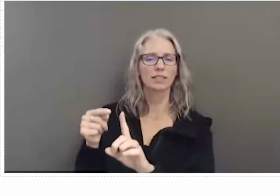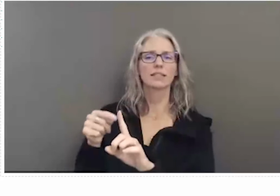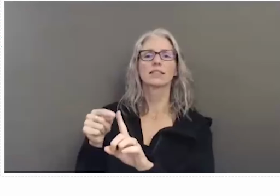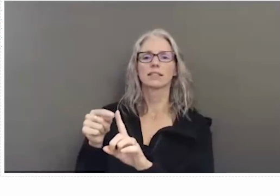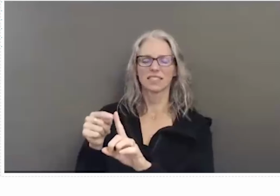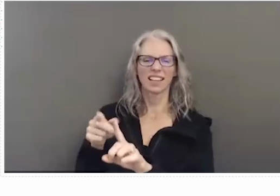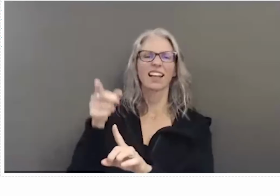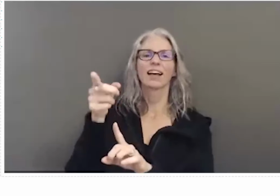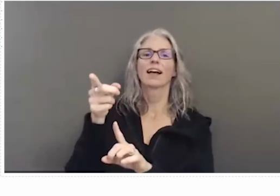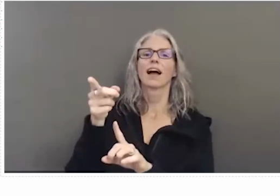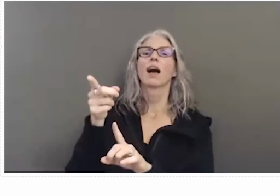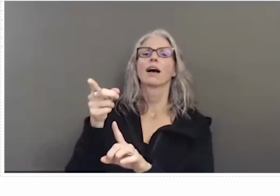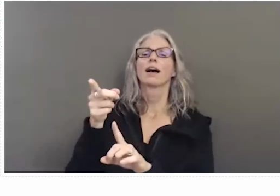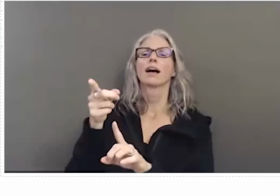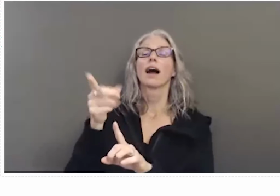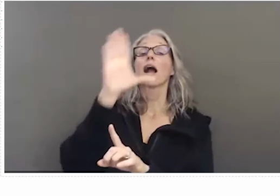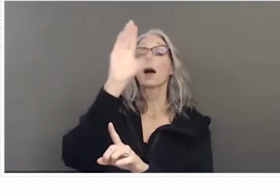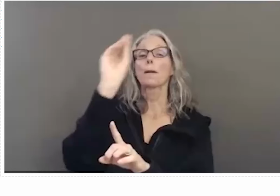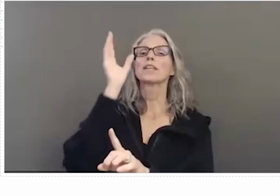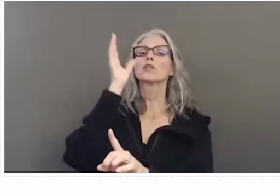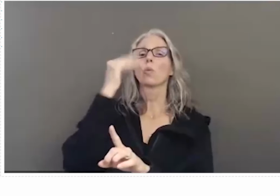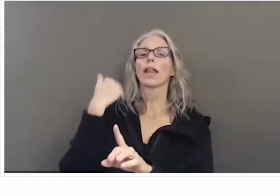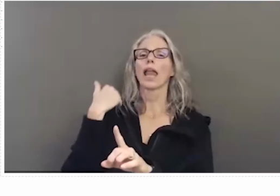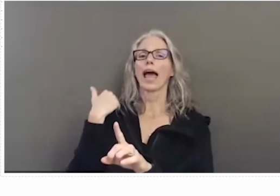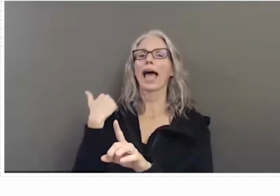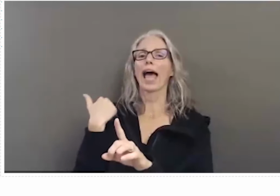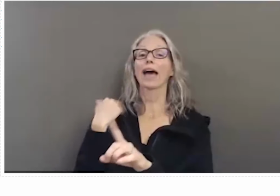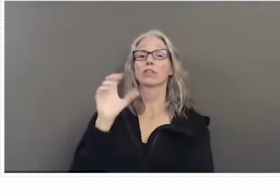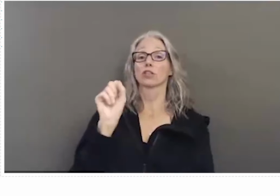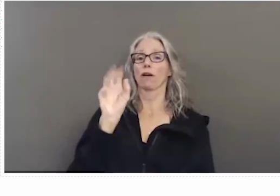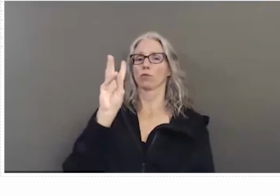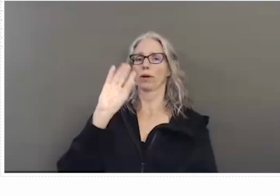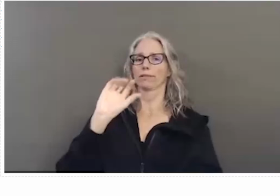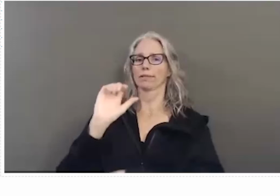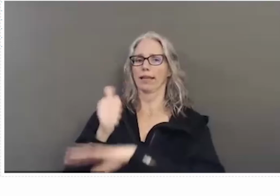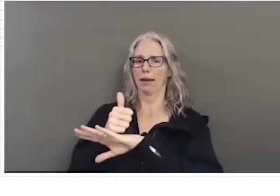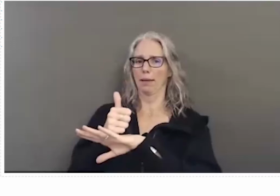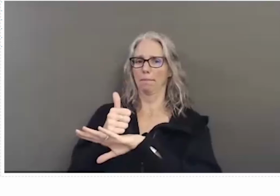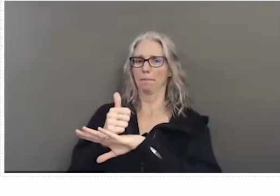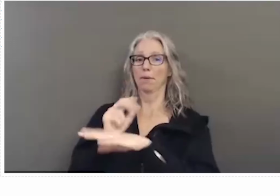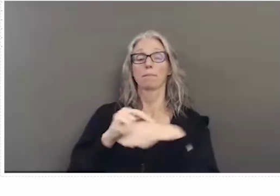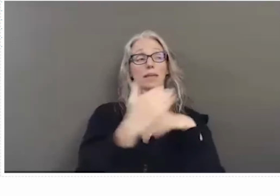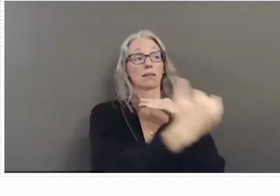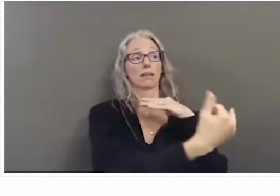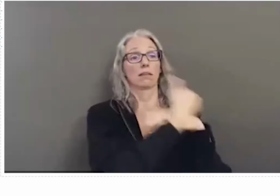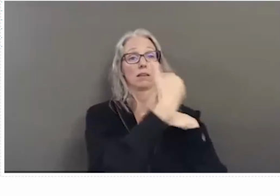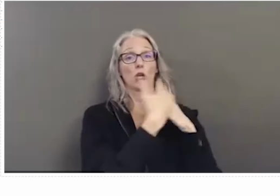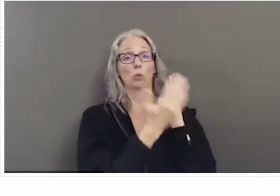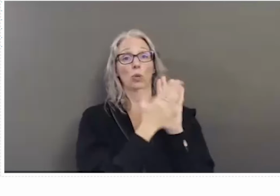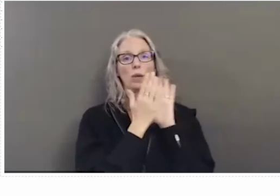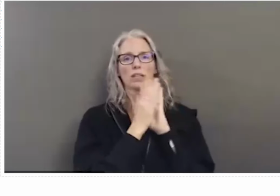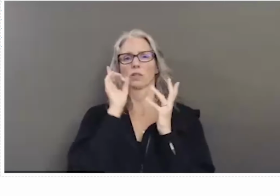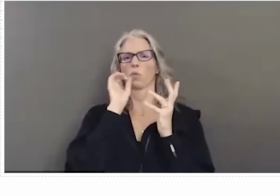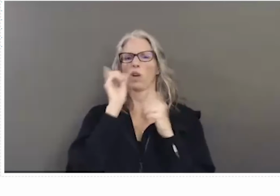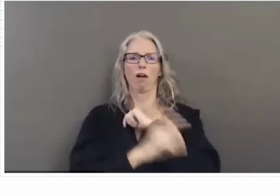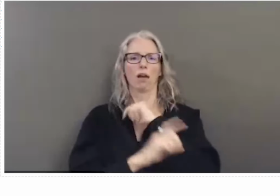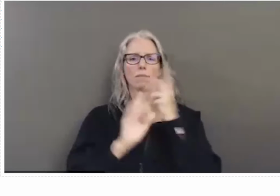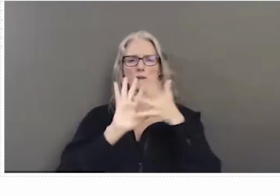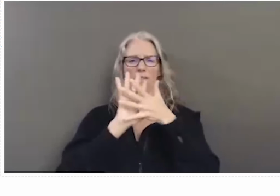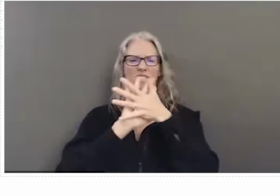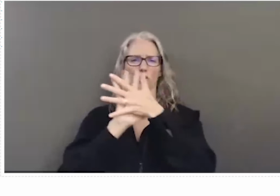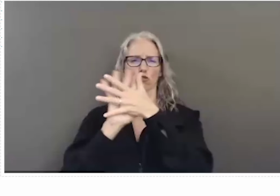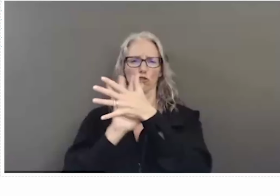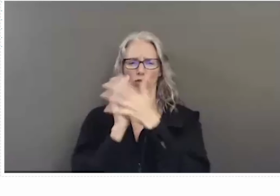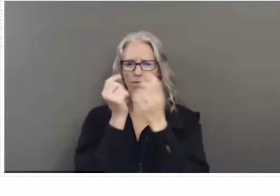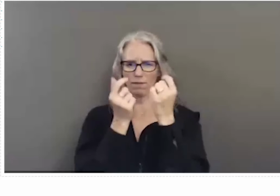incoming requests, and it's understandable because most often large companies are lots of the state. They do get a lot of